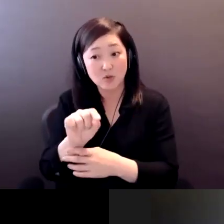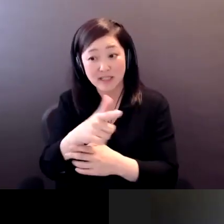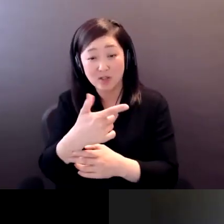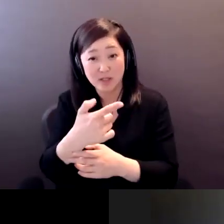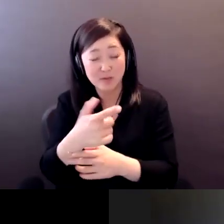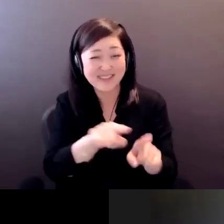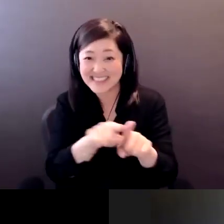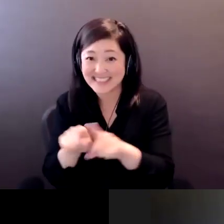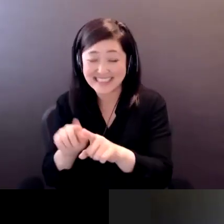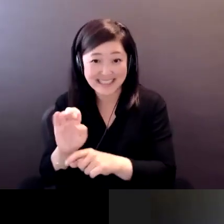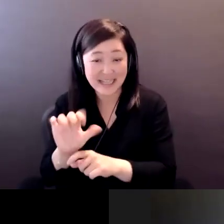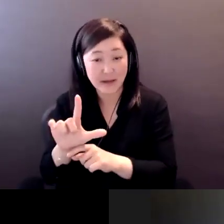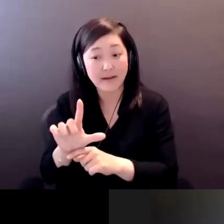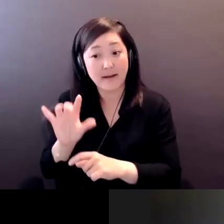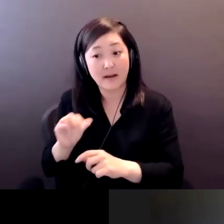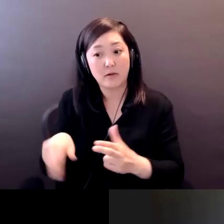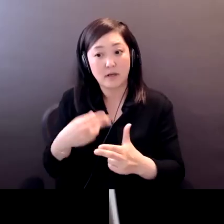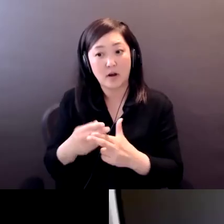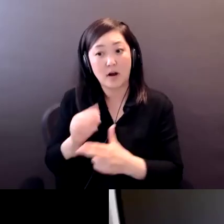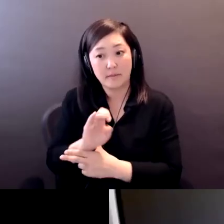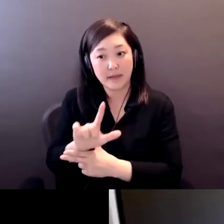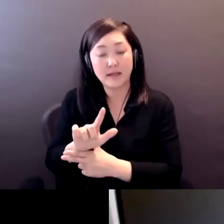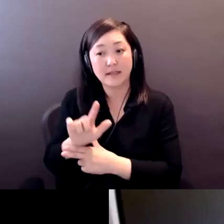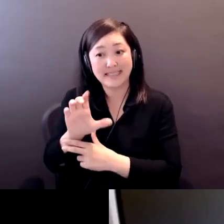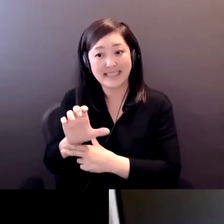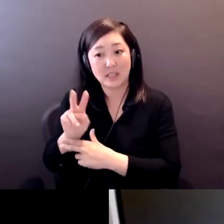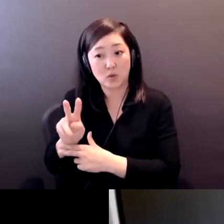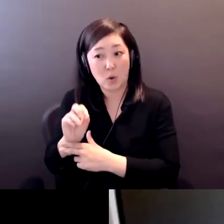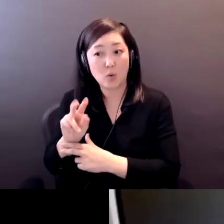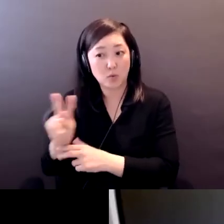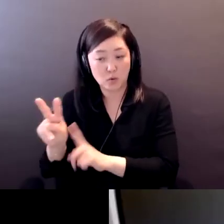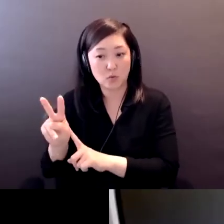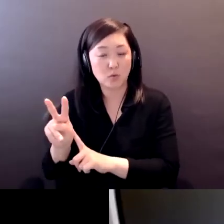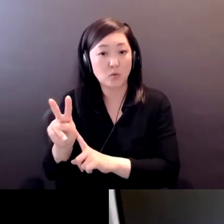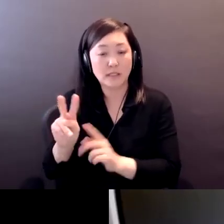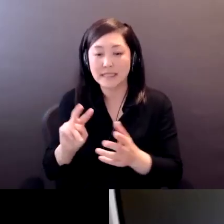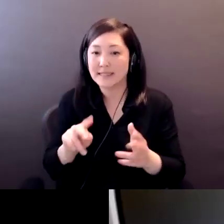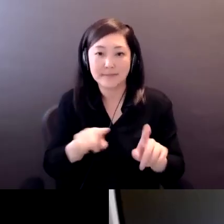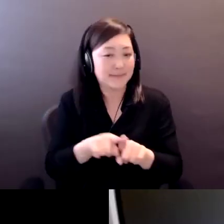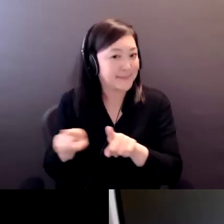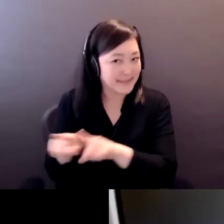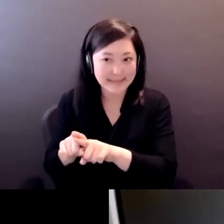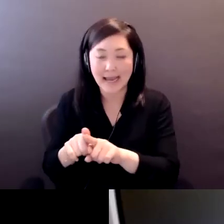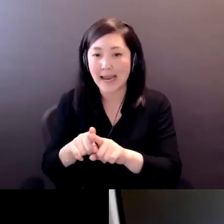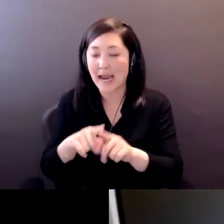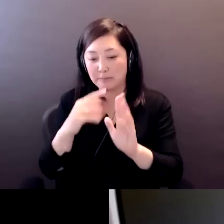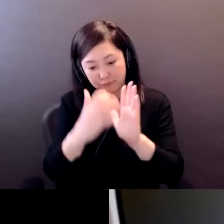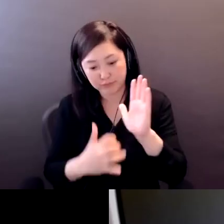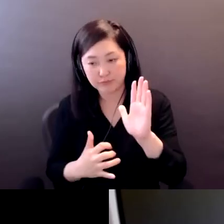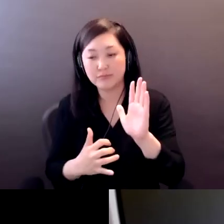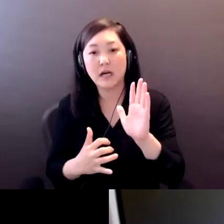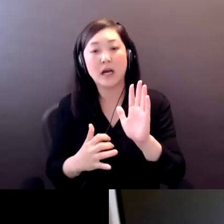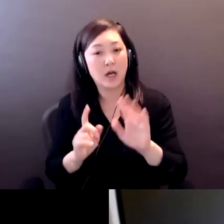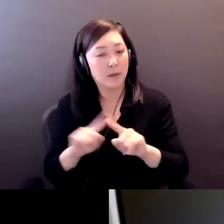bill. This was Bill C-202. It met the same fate, only completing